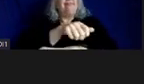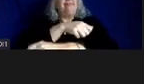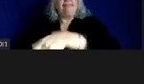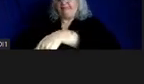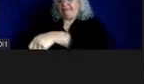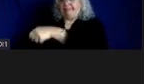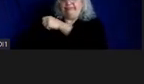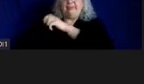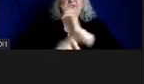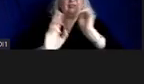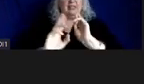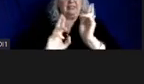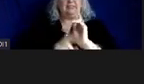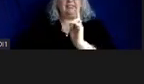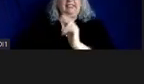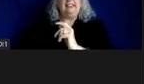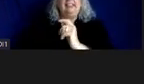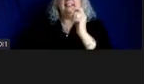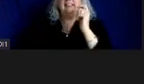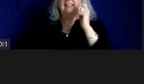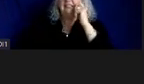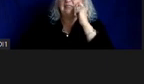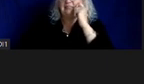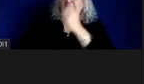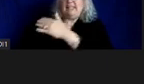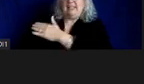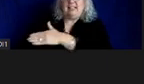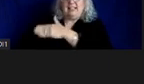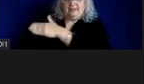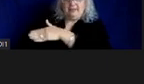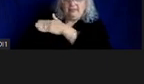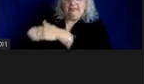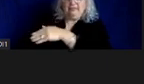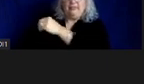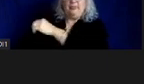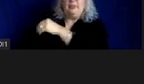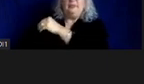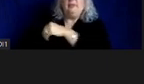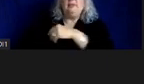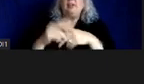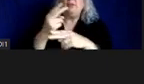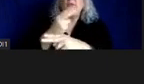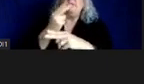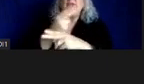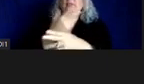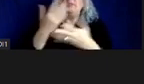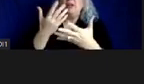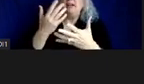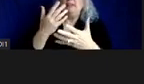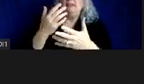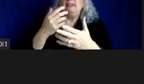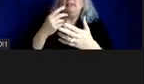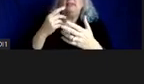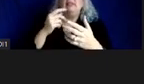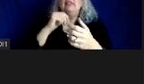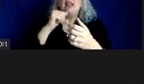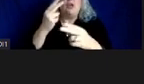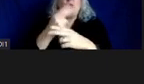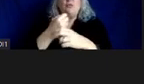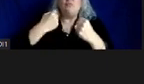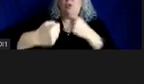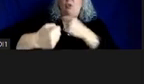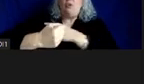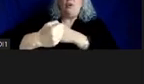you know, normally on your non-dominant arm, and, you know, you get your shot. It's that simple. Next